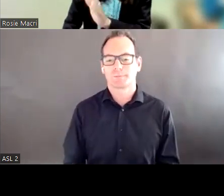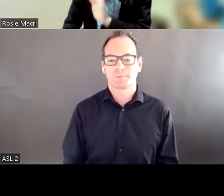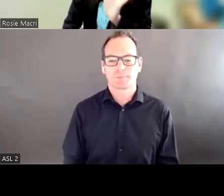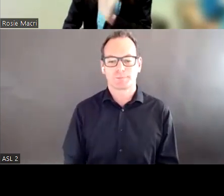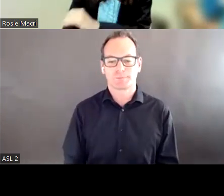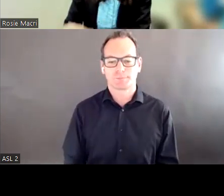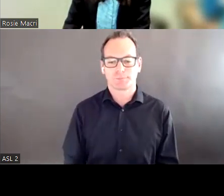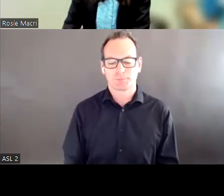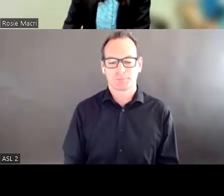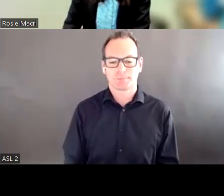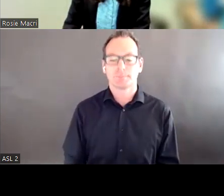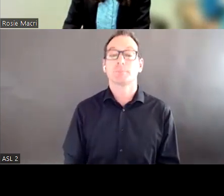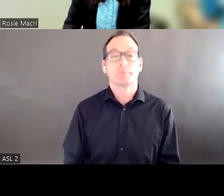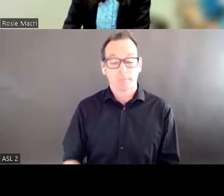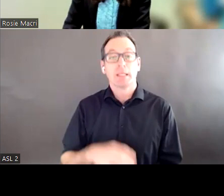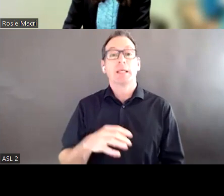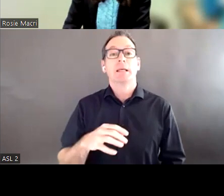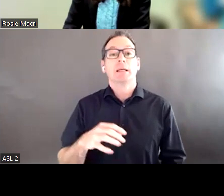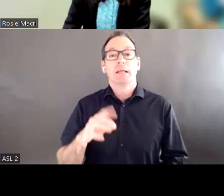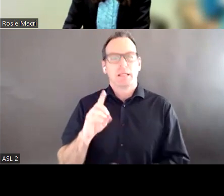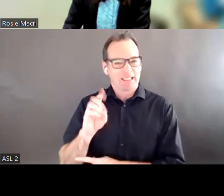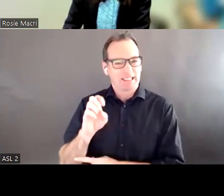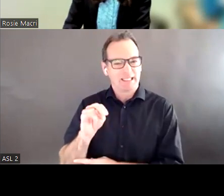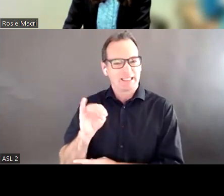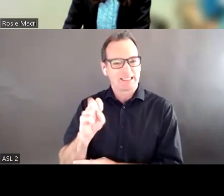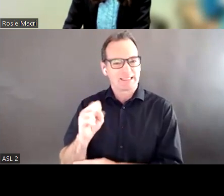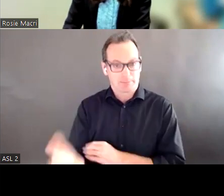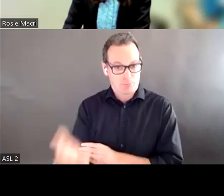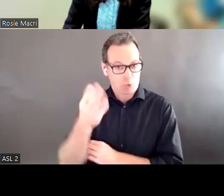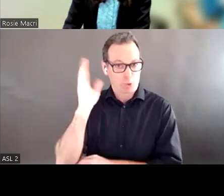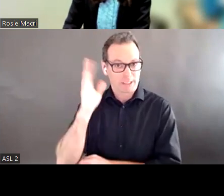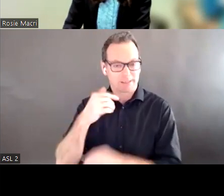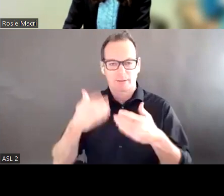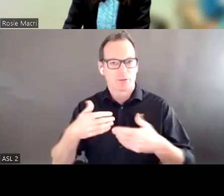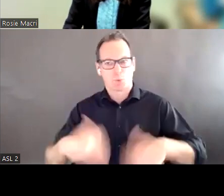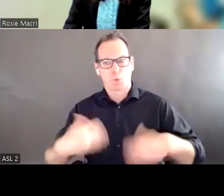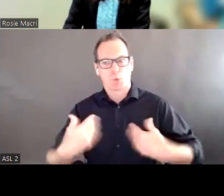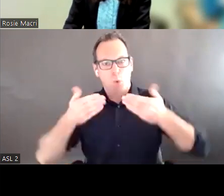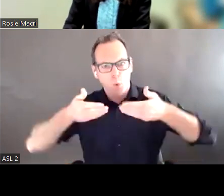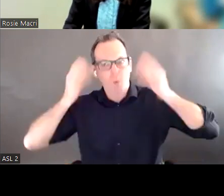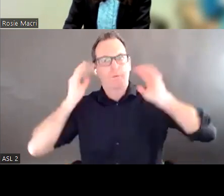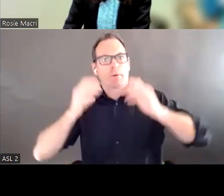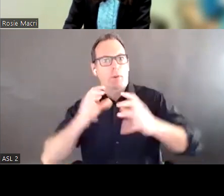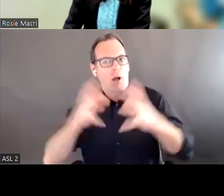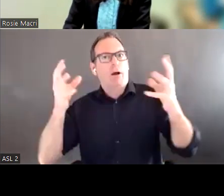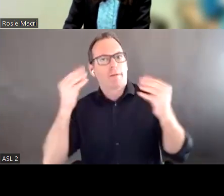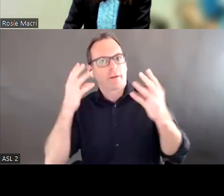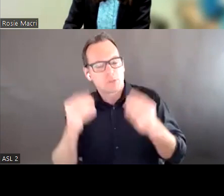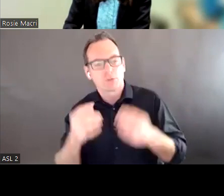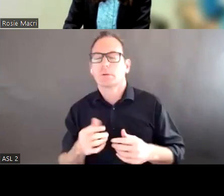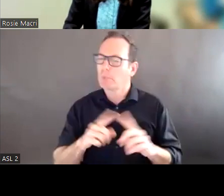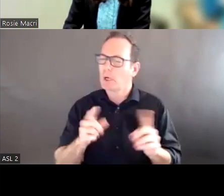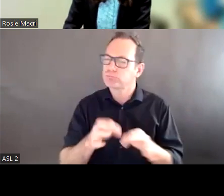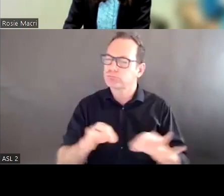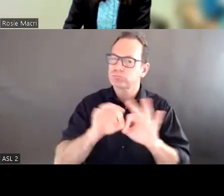Denise shared, we get overeducated, but it's really how we work with individuals and people that's really important. And so that's